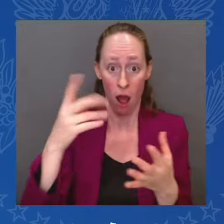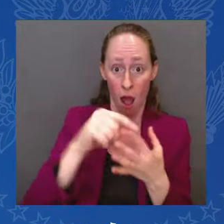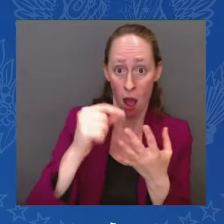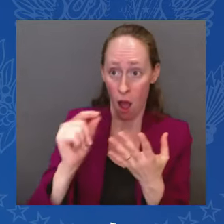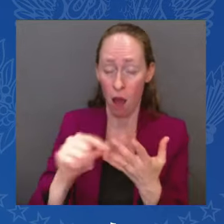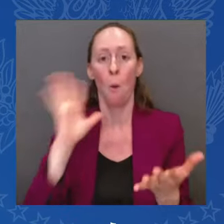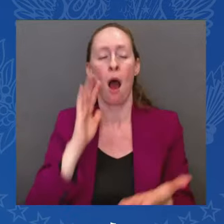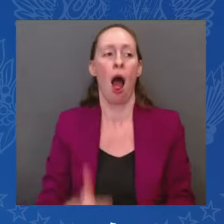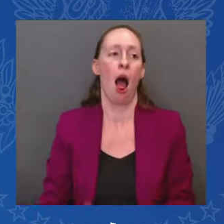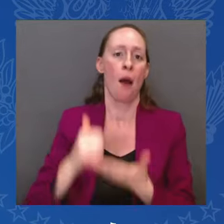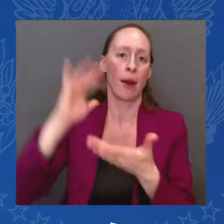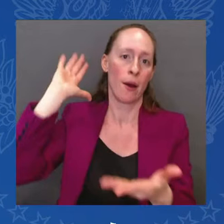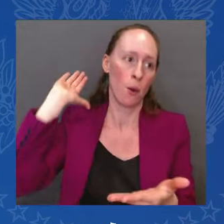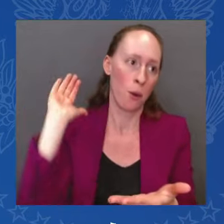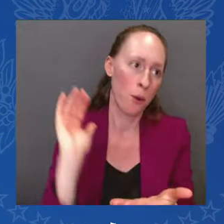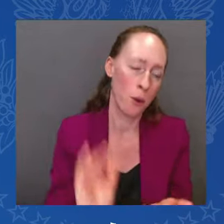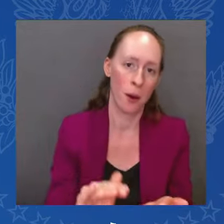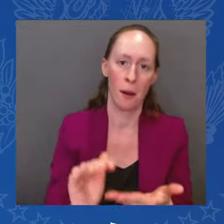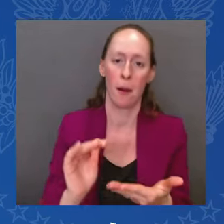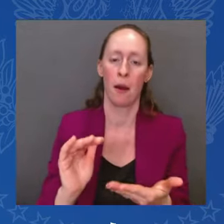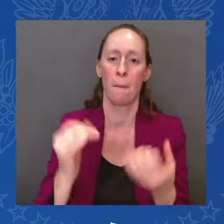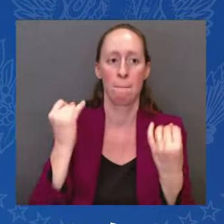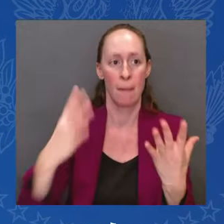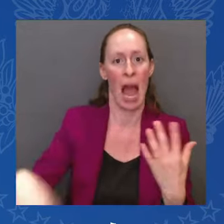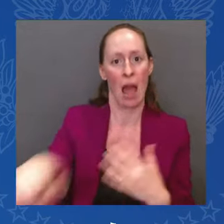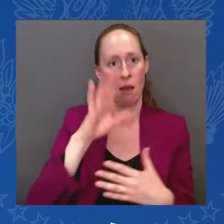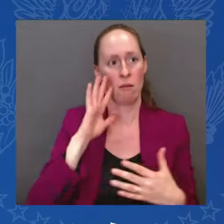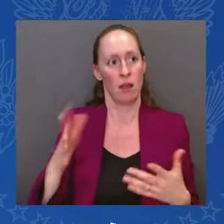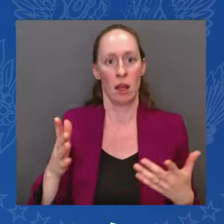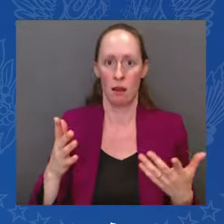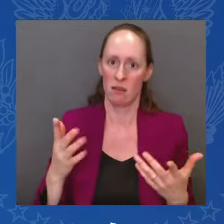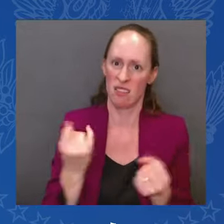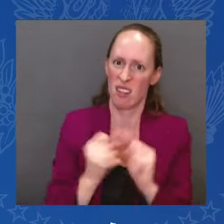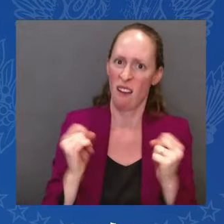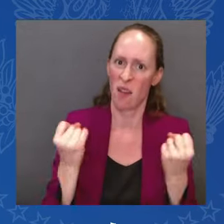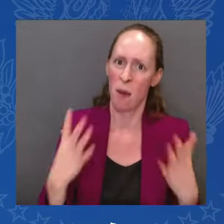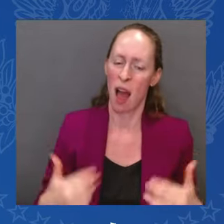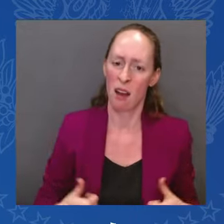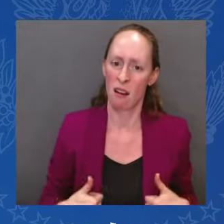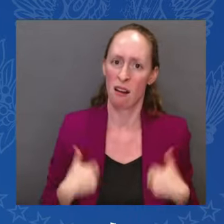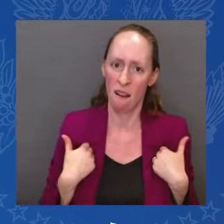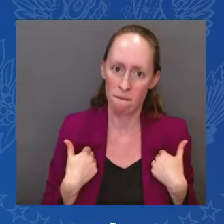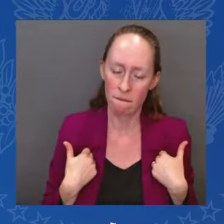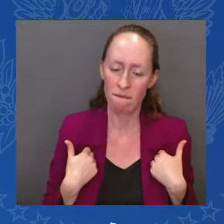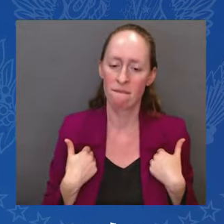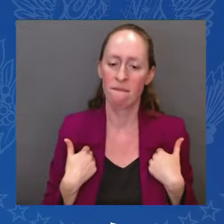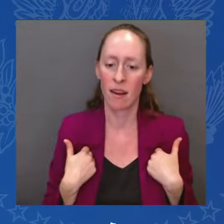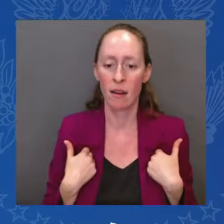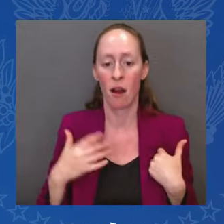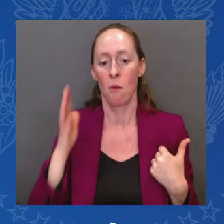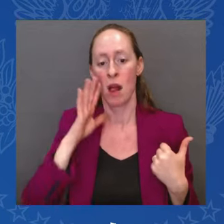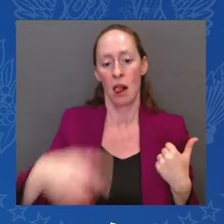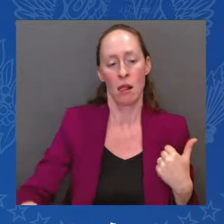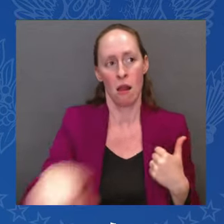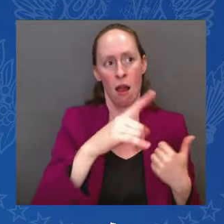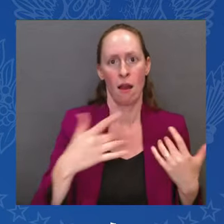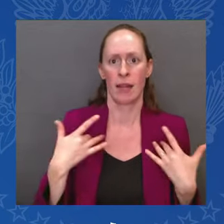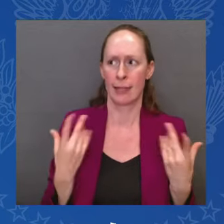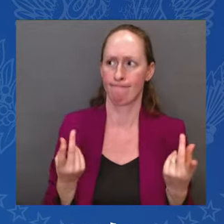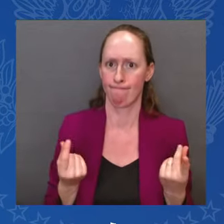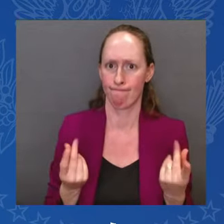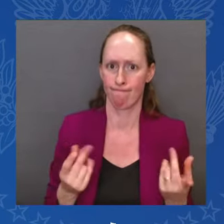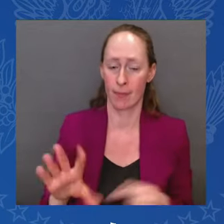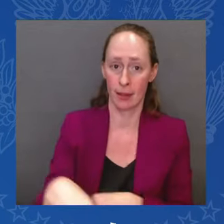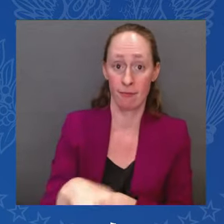help. It will help rally the nation with a sense of urgency and seriousness of purpose.